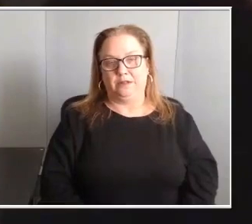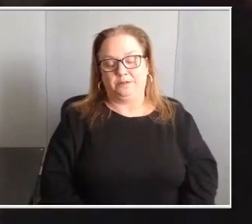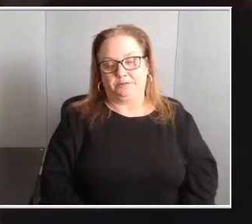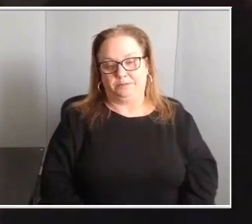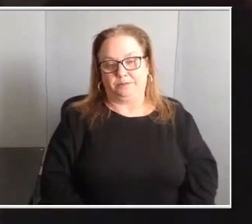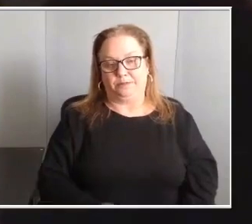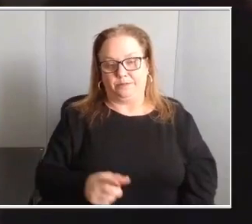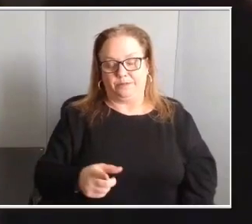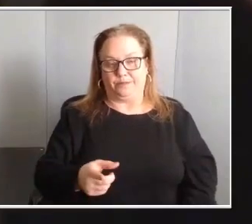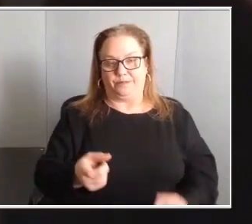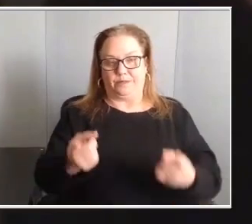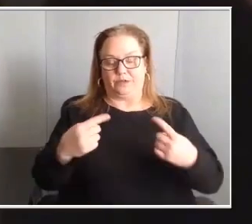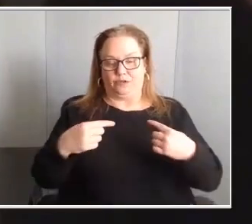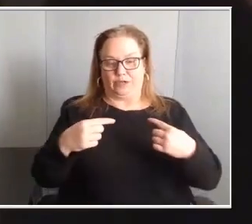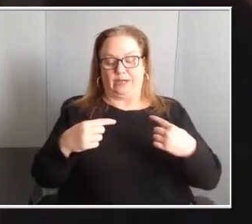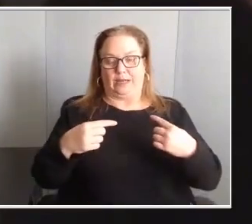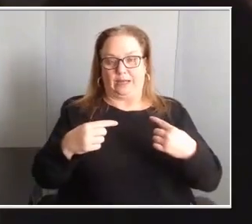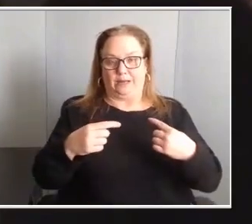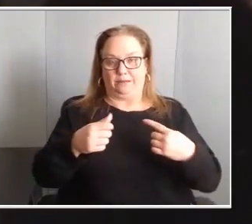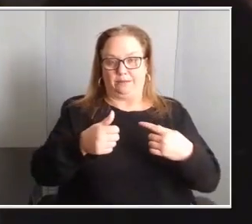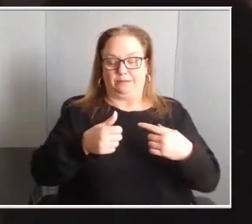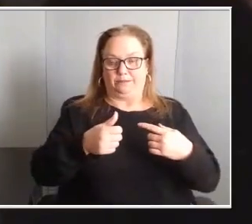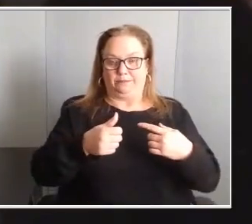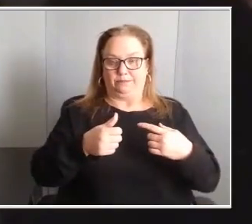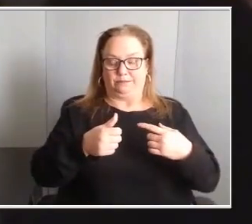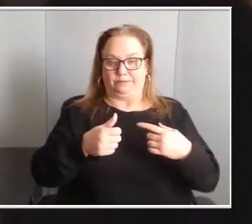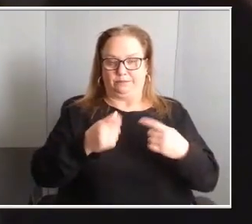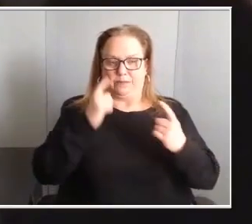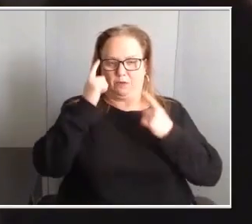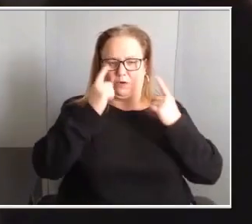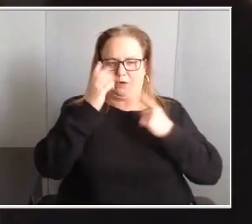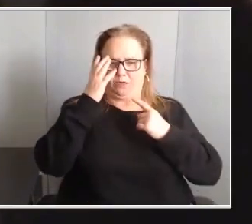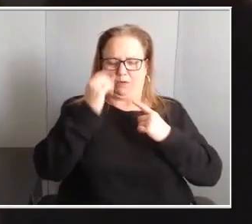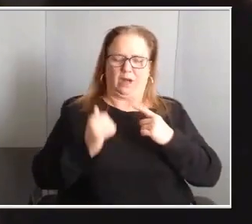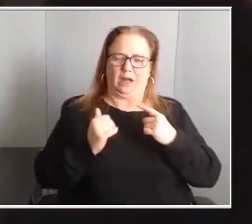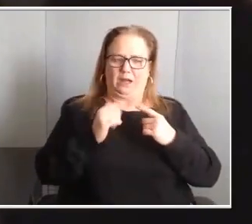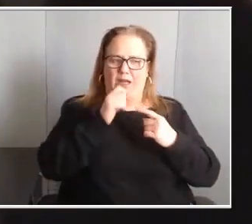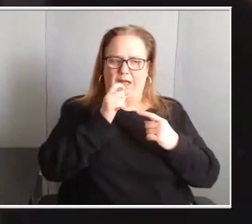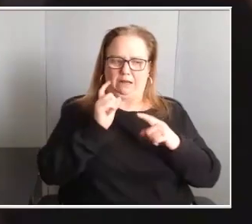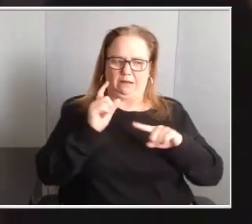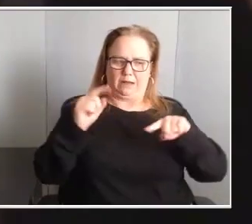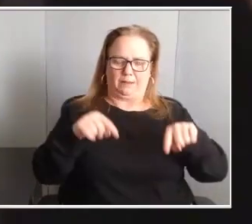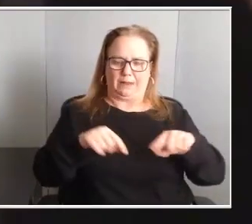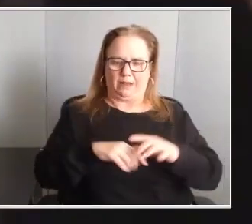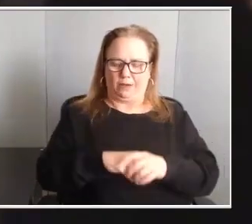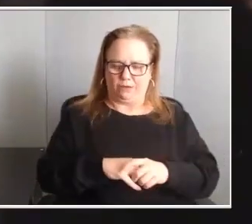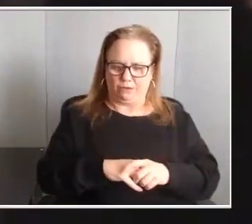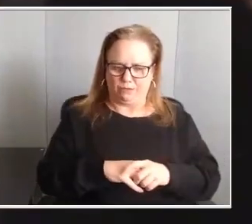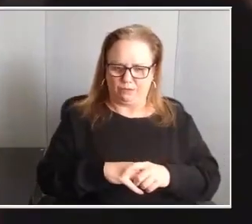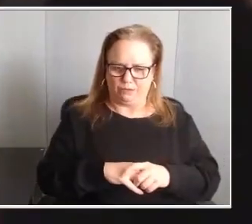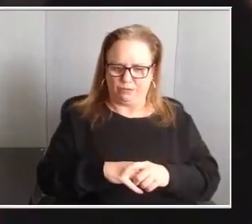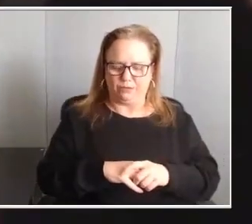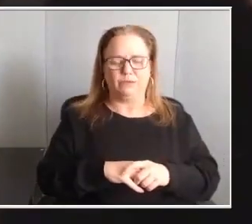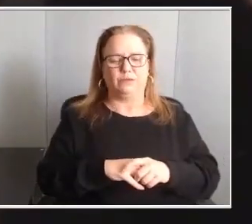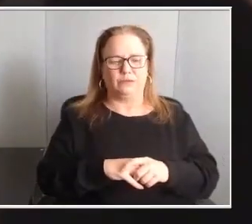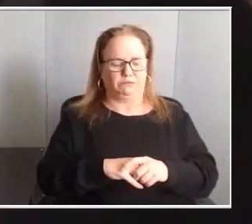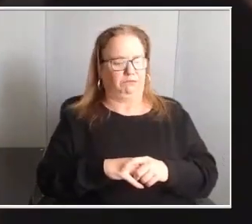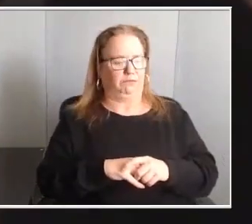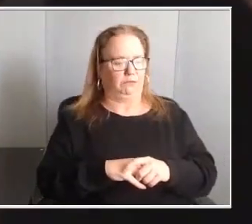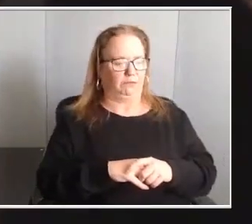And she came upstairs wondering why I wasn't down there yet, and I